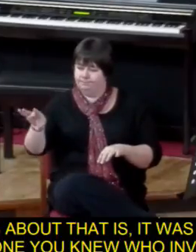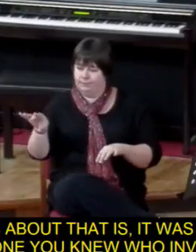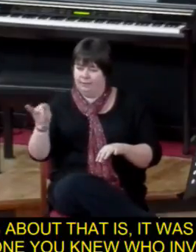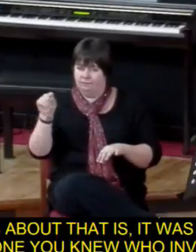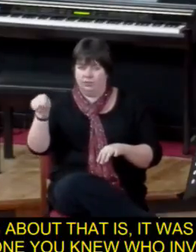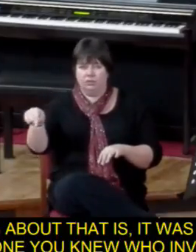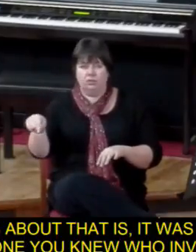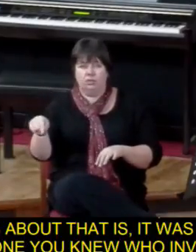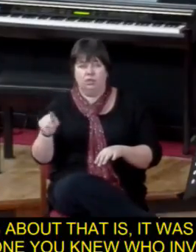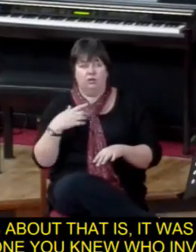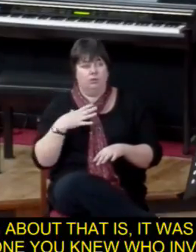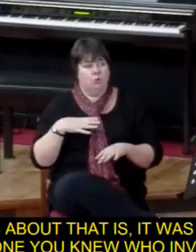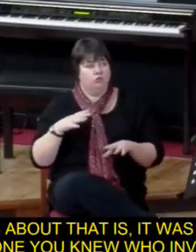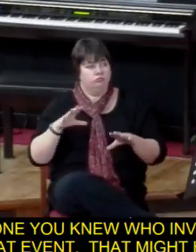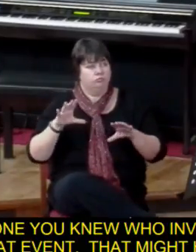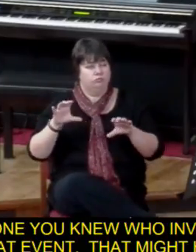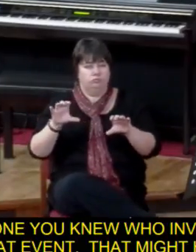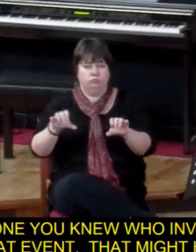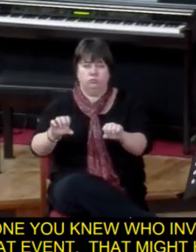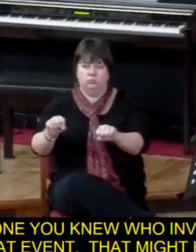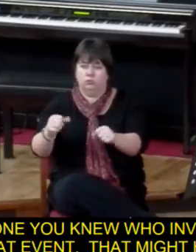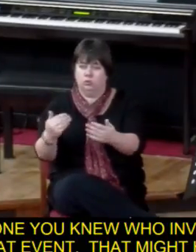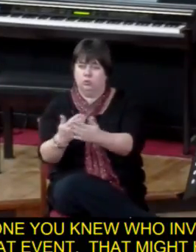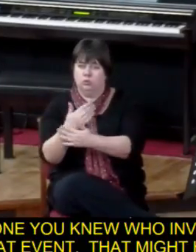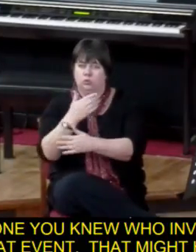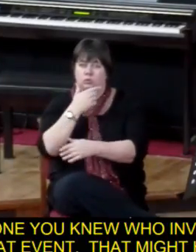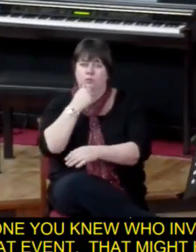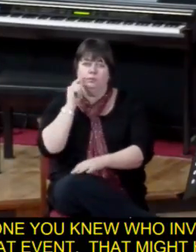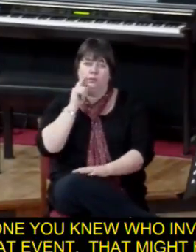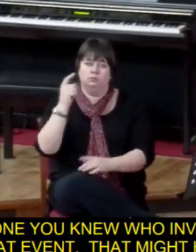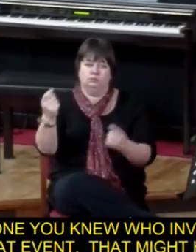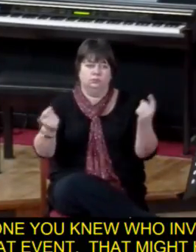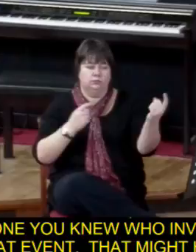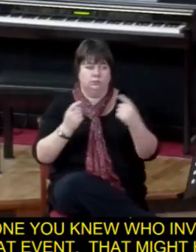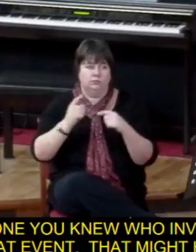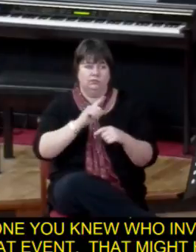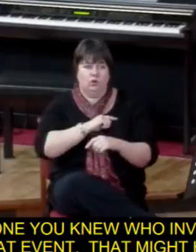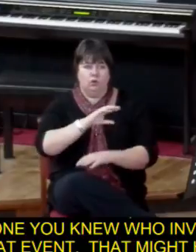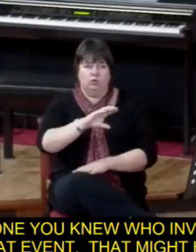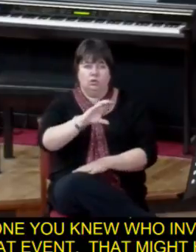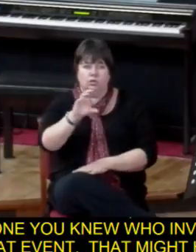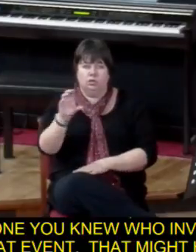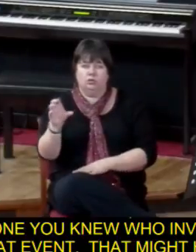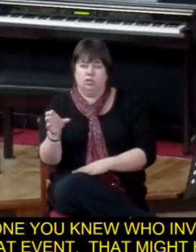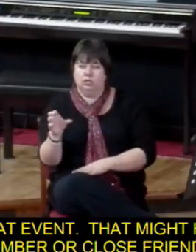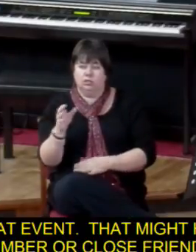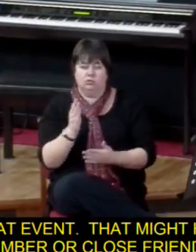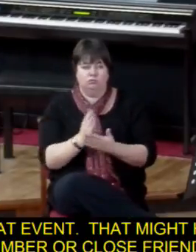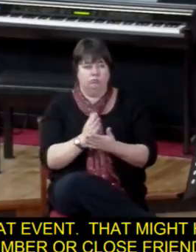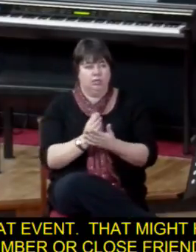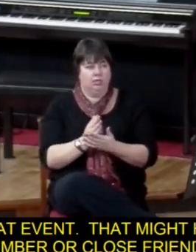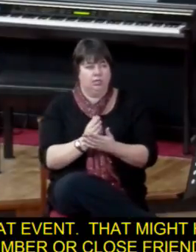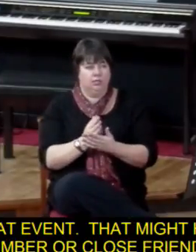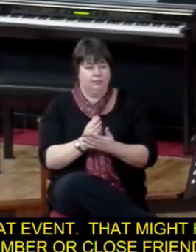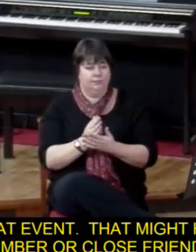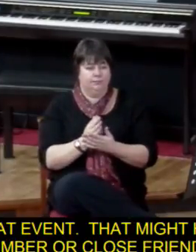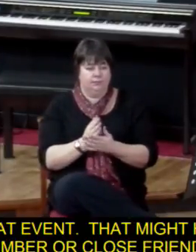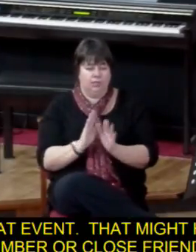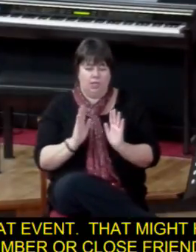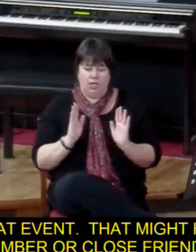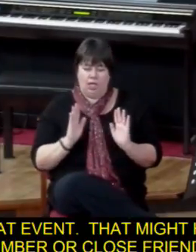going to reach new people for Christ, then personal invitation